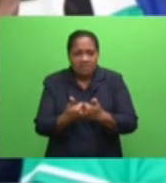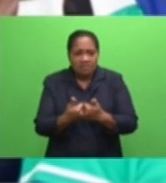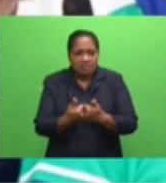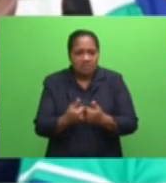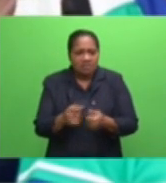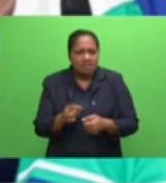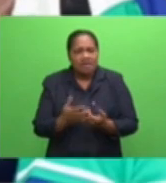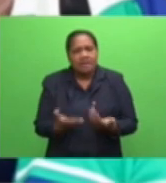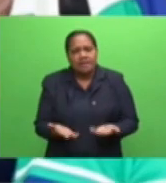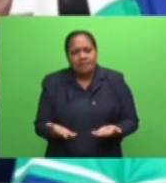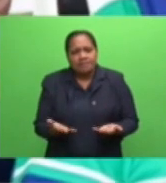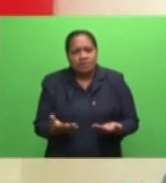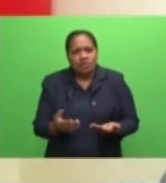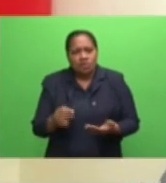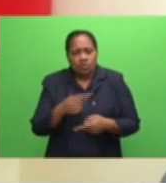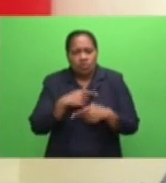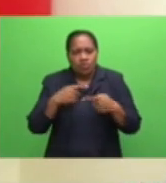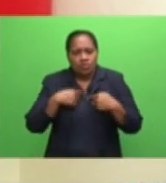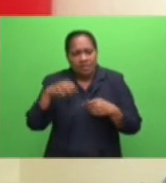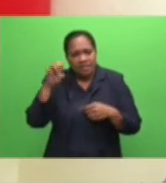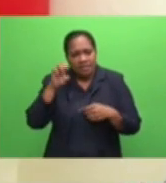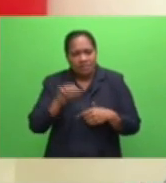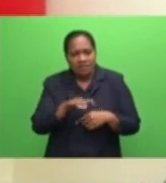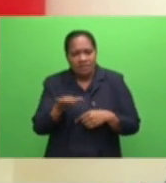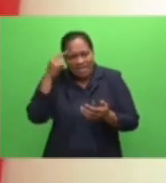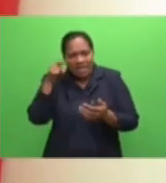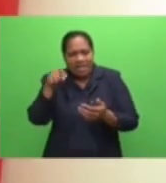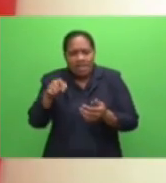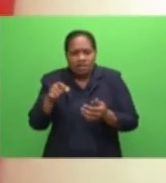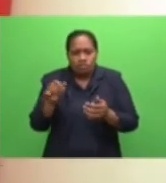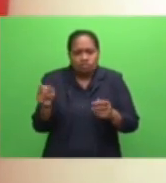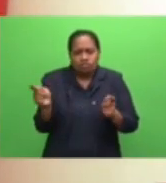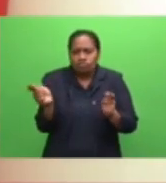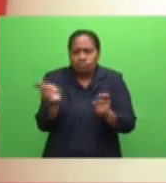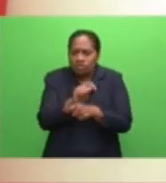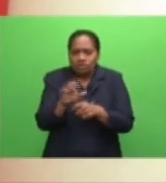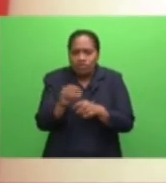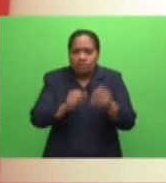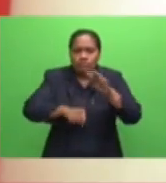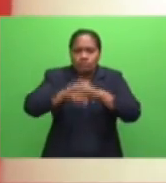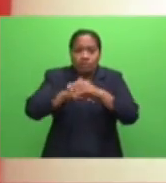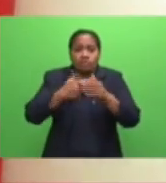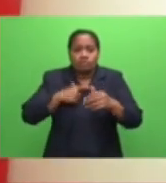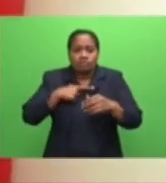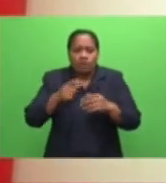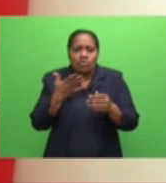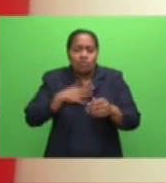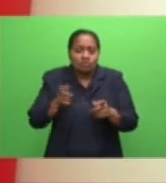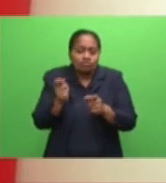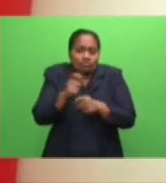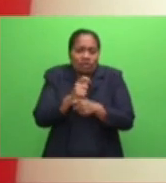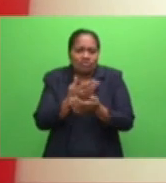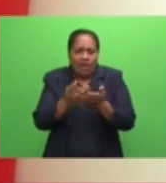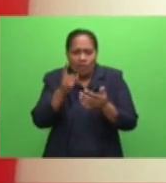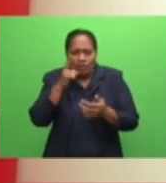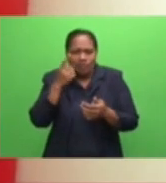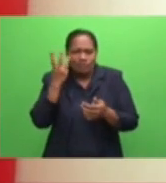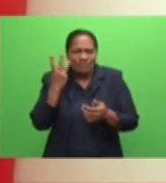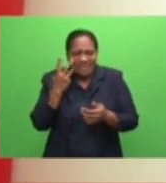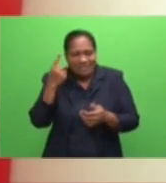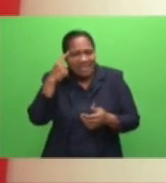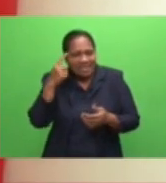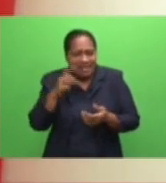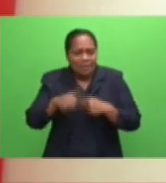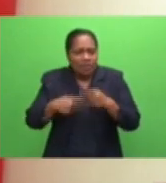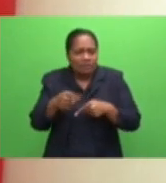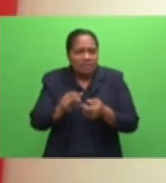stone. We expect some sort of behavior, change in mindset. It's great to be able to give these ladies the same opportunities that are afforded